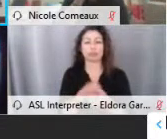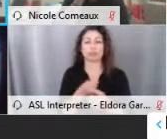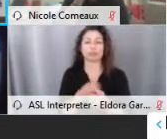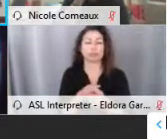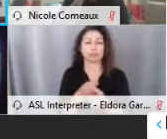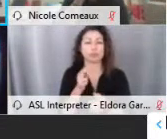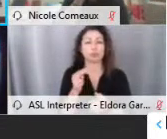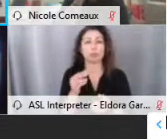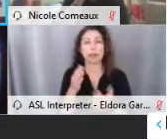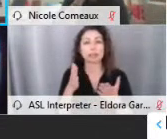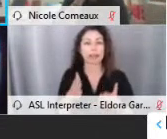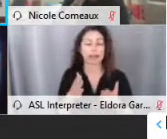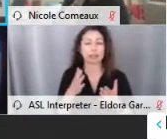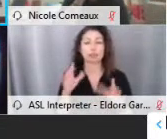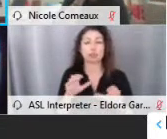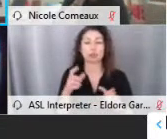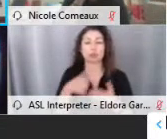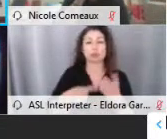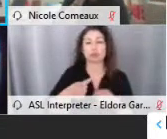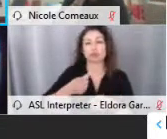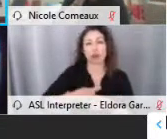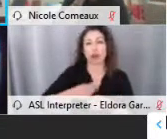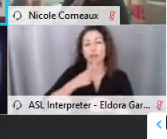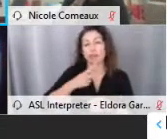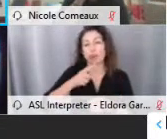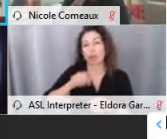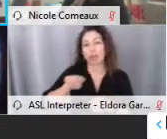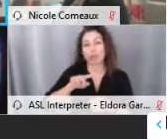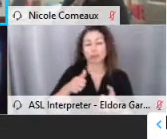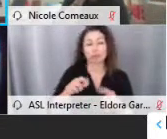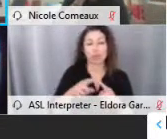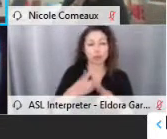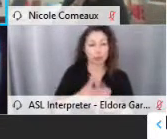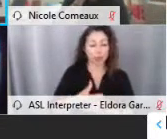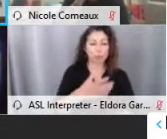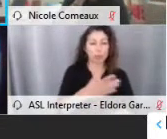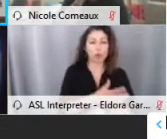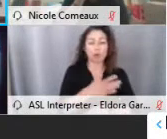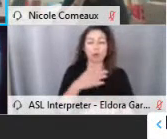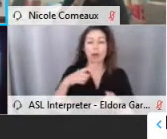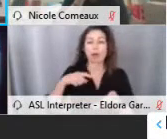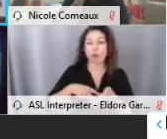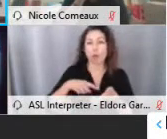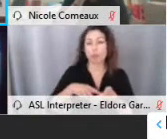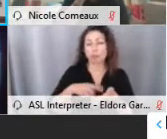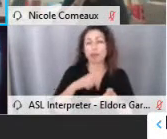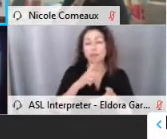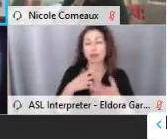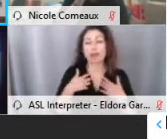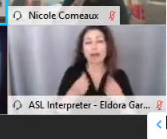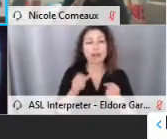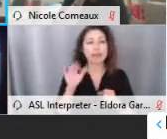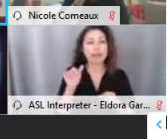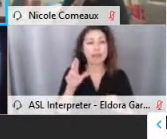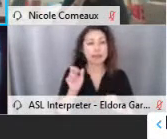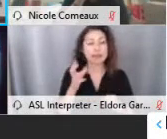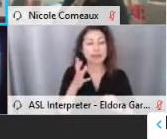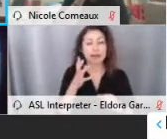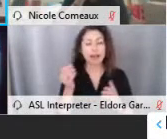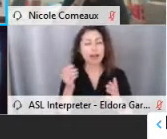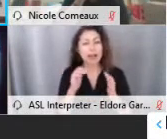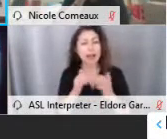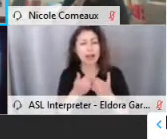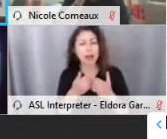Mexicans and doing what's right for them and trying to improve, affordability of healthcare and access